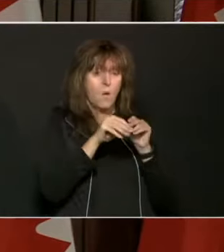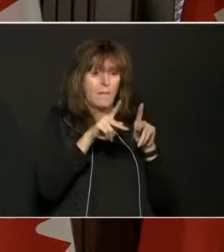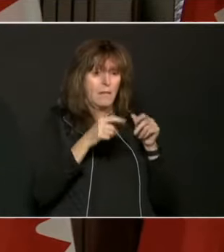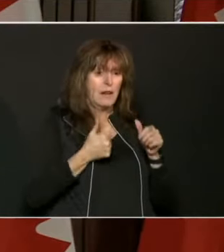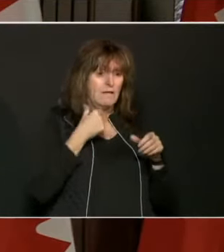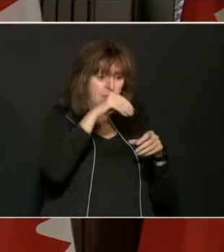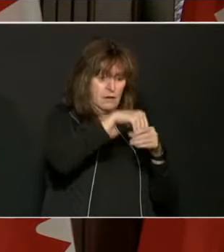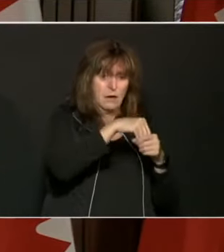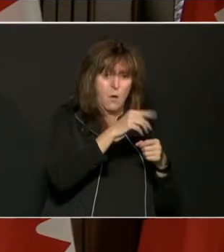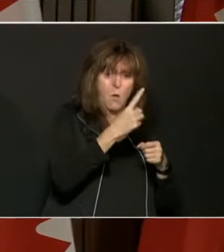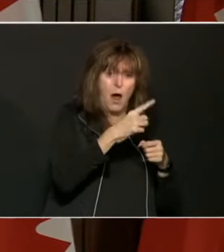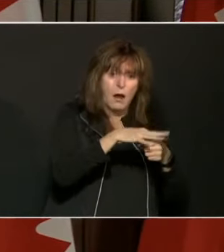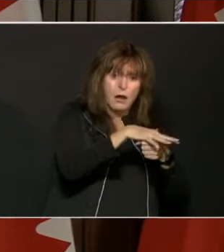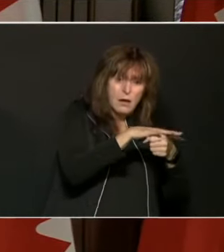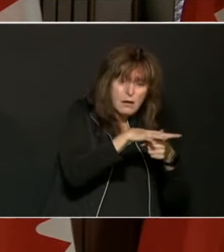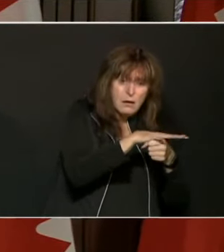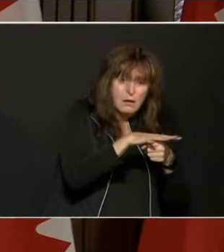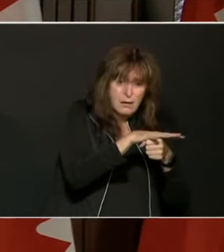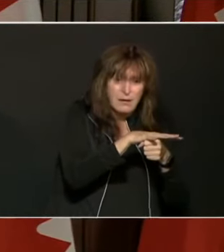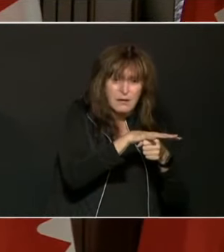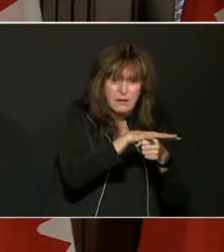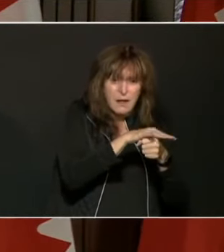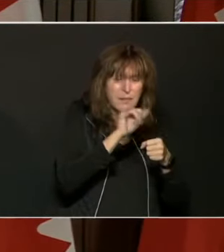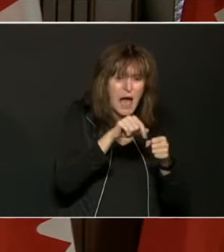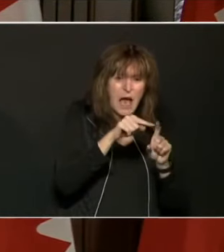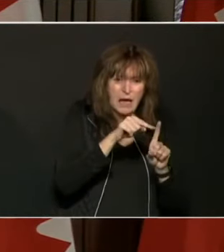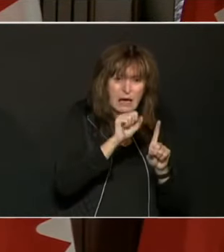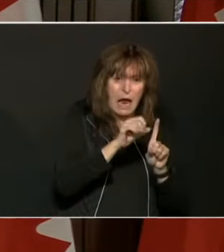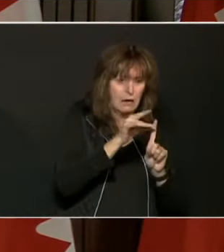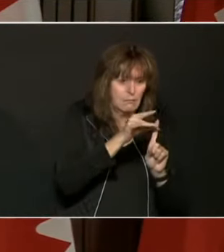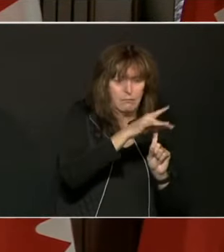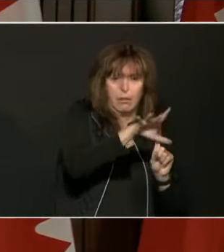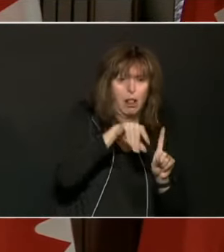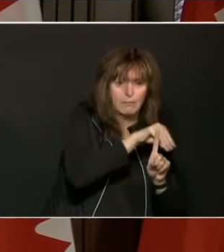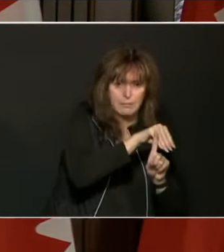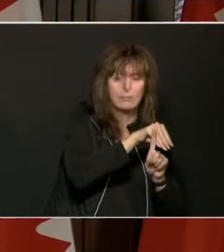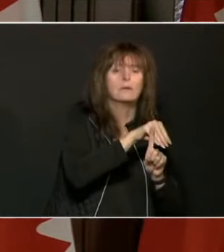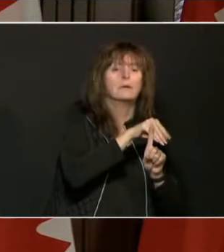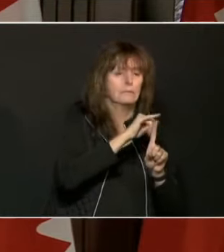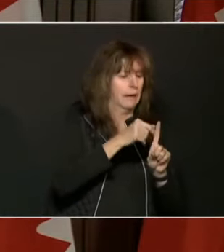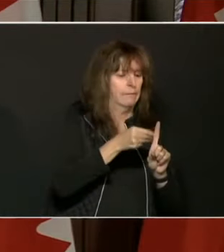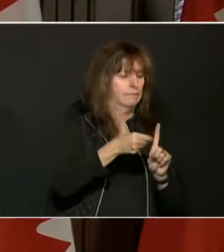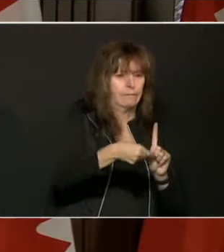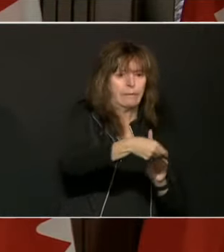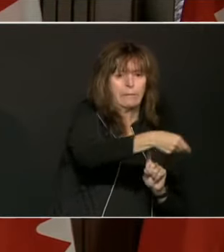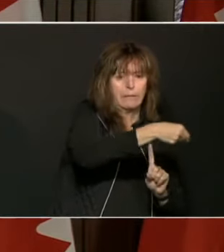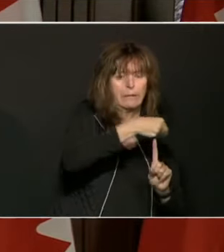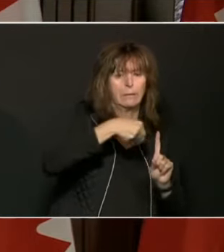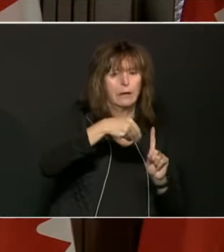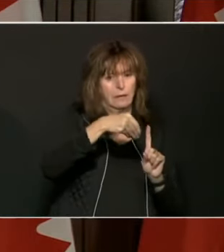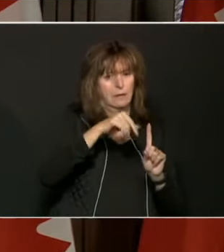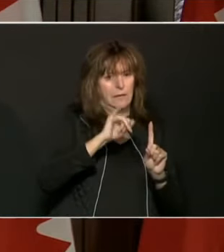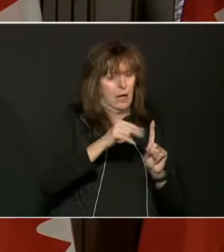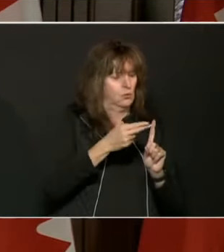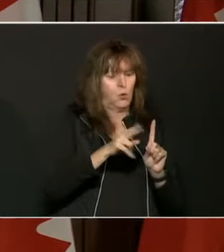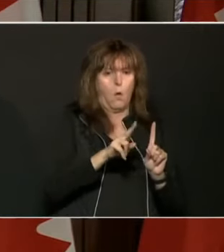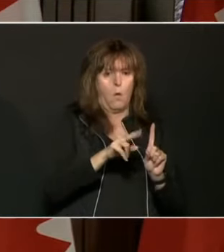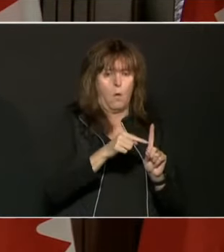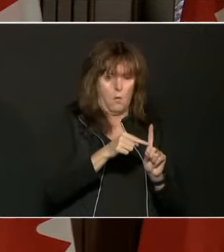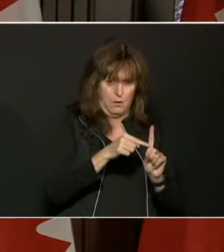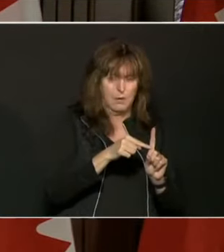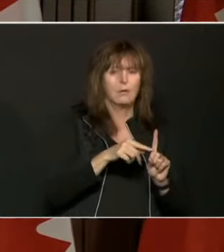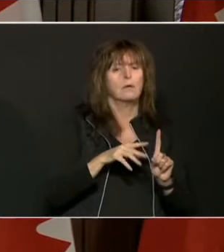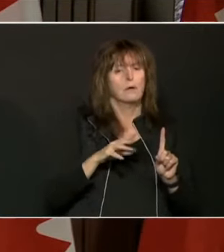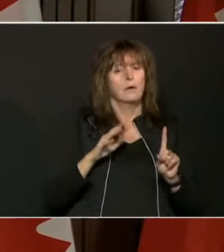spreads among a group with close proximity in that period of time. But it makes it very clear that our strategies as one fits